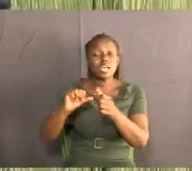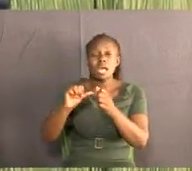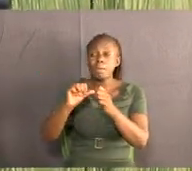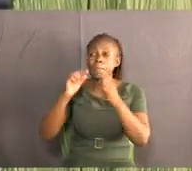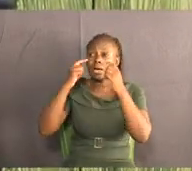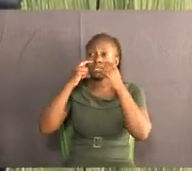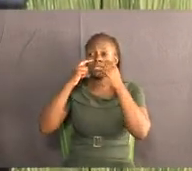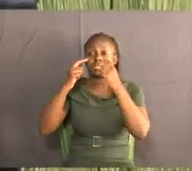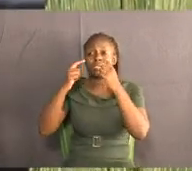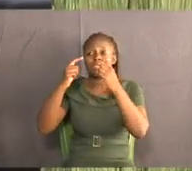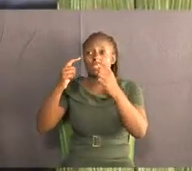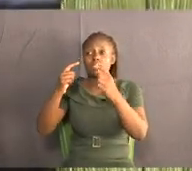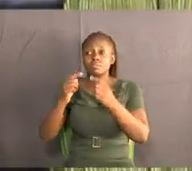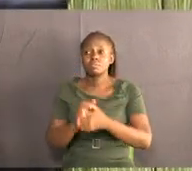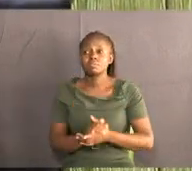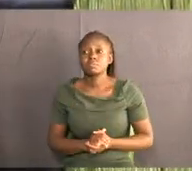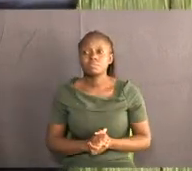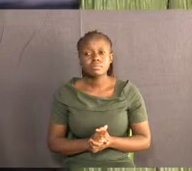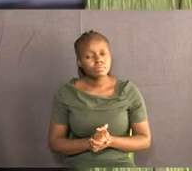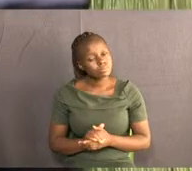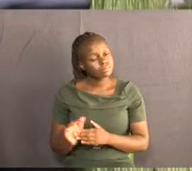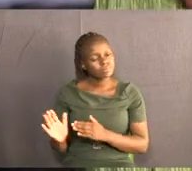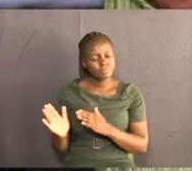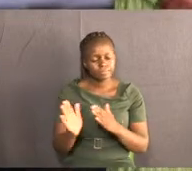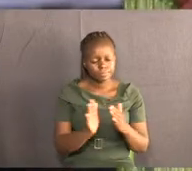maswali ya dhambi.